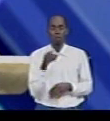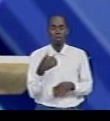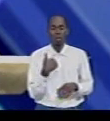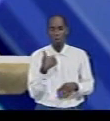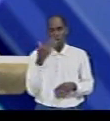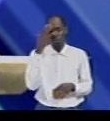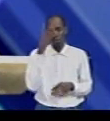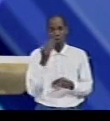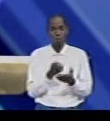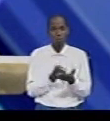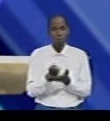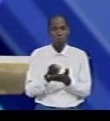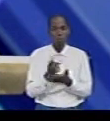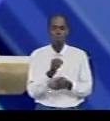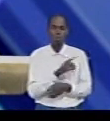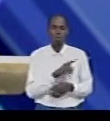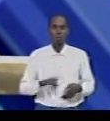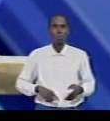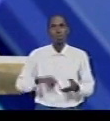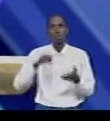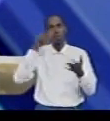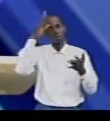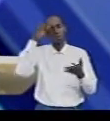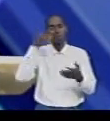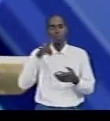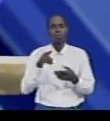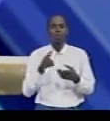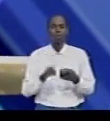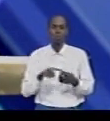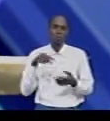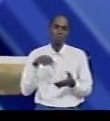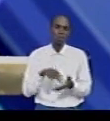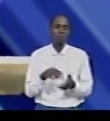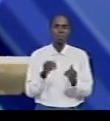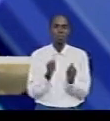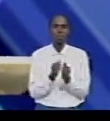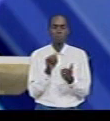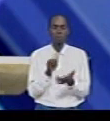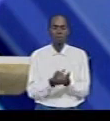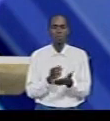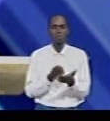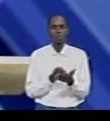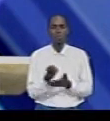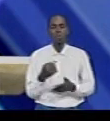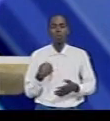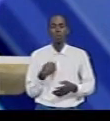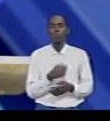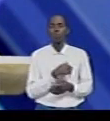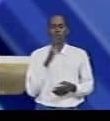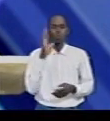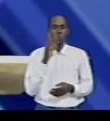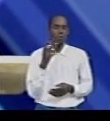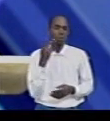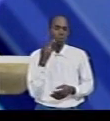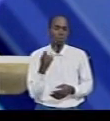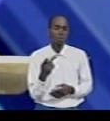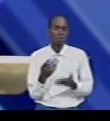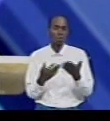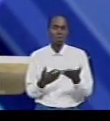truth, the Lord expects you to stand with that truth. We see there, point number